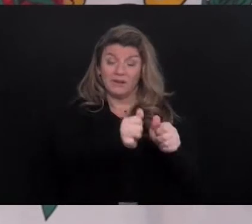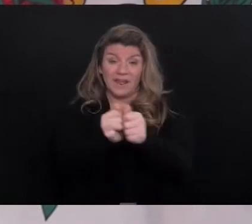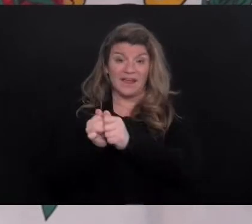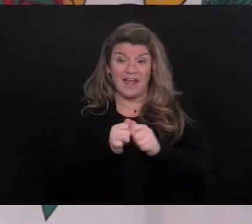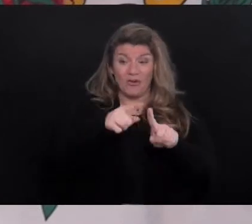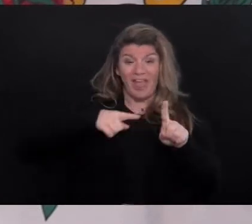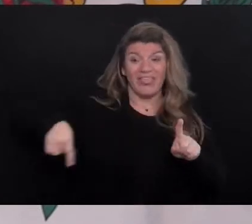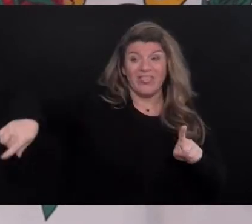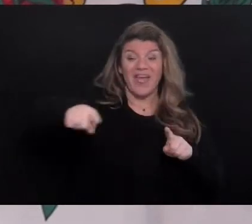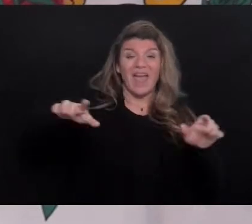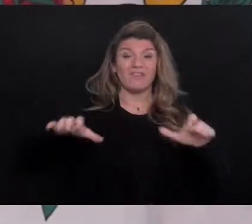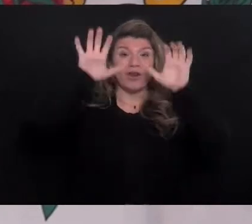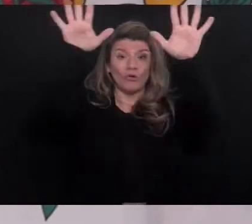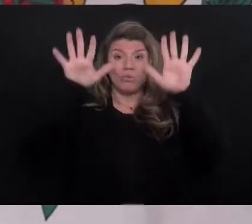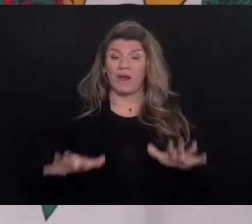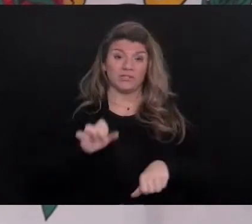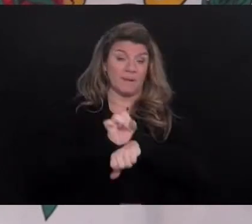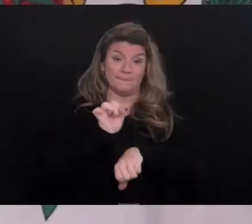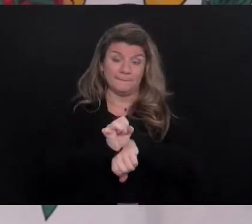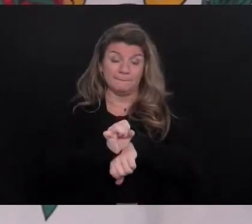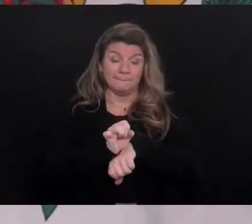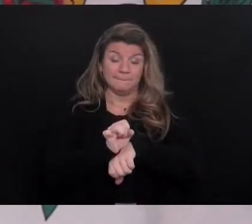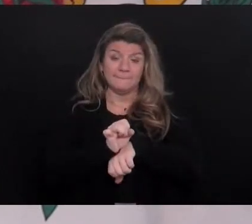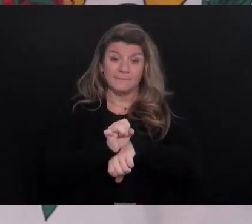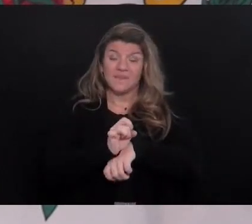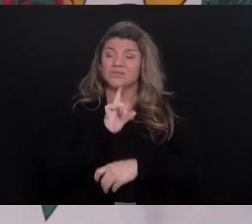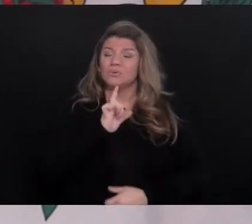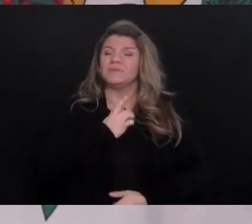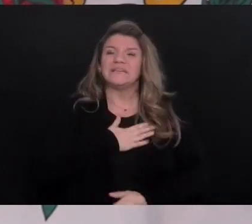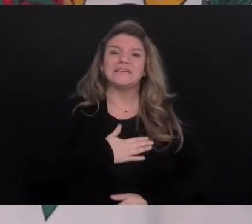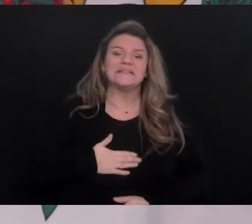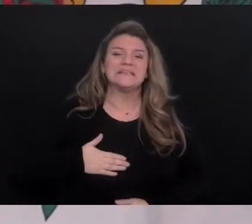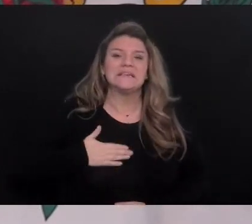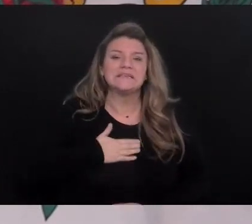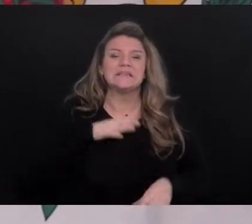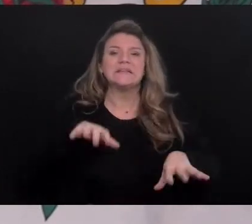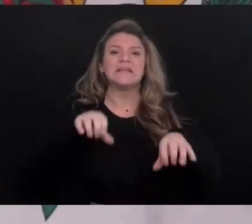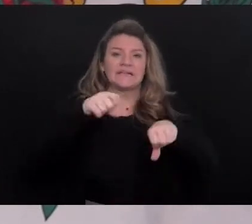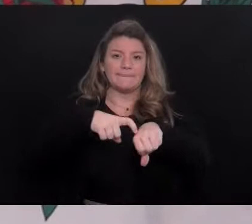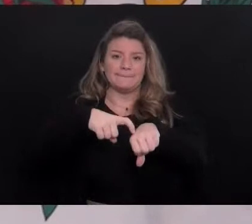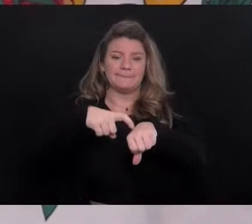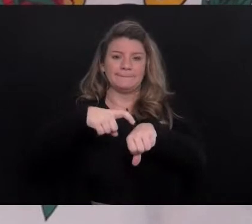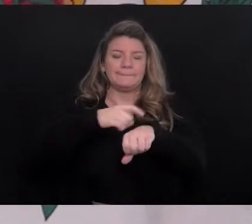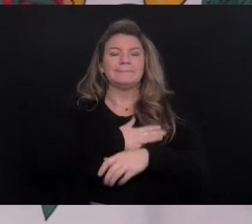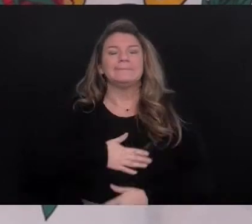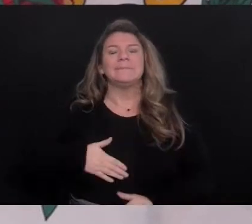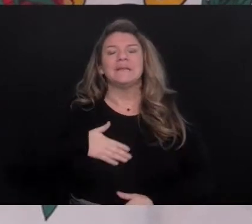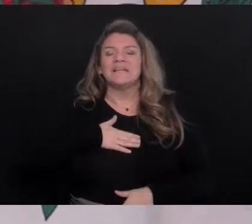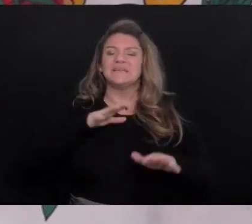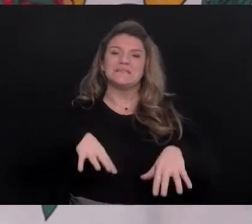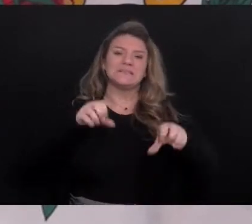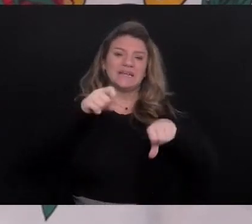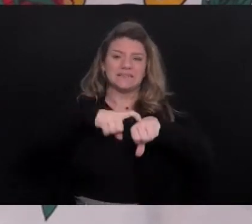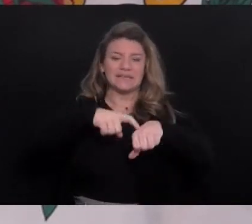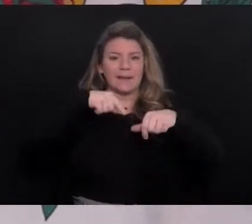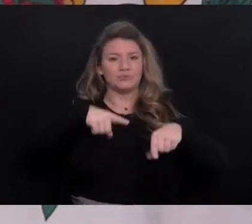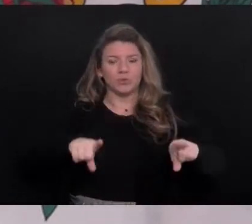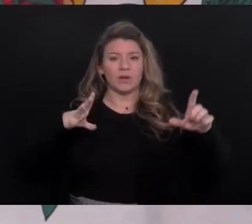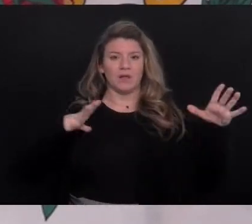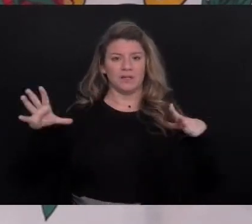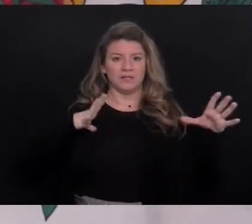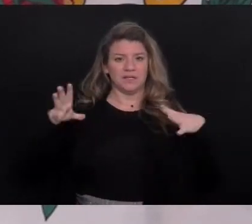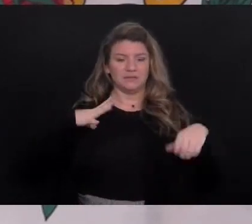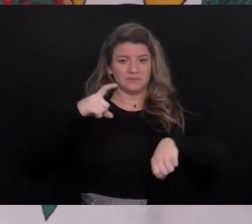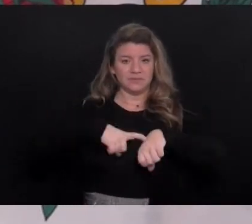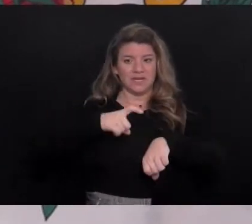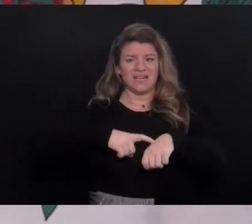incredible job. And so absolutely, please, please, please take time if you could over this holiday period